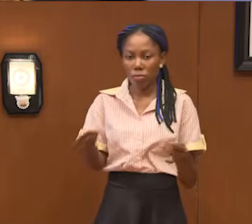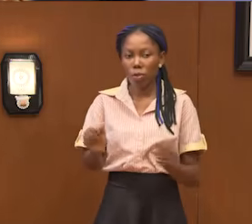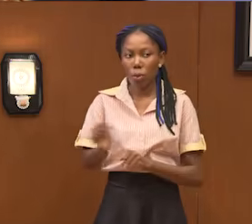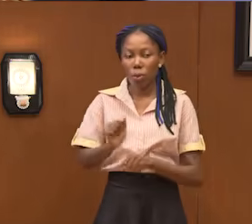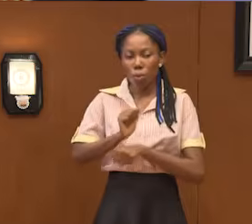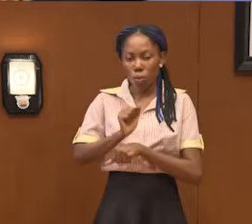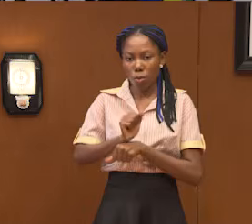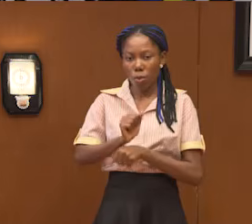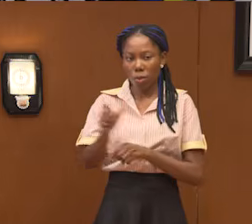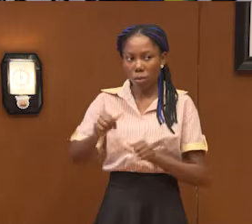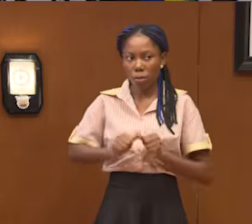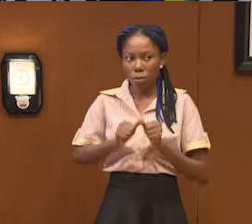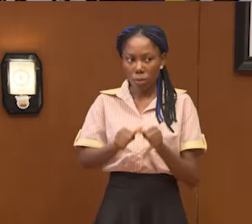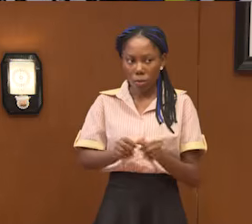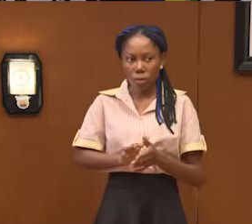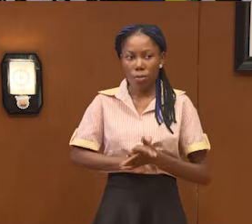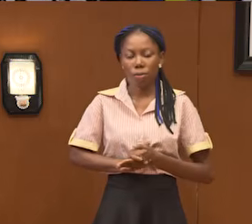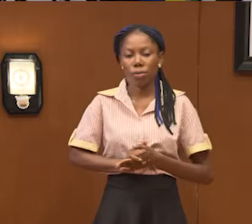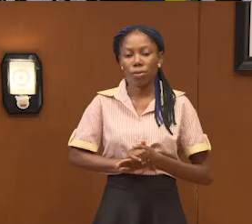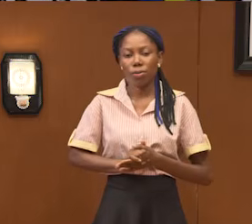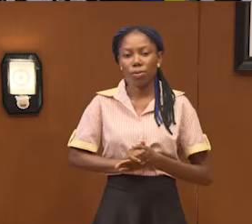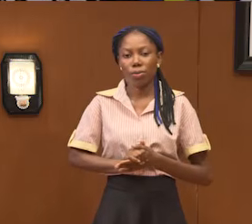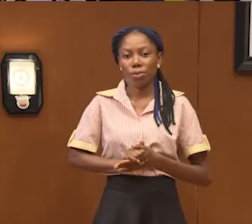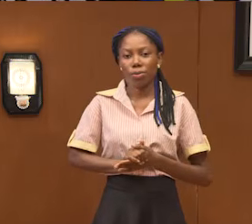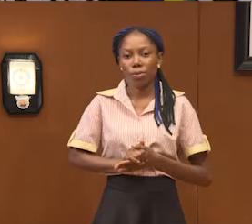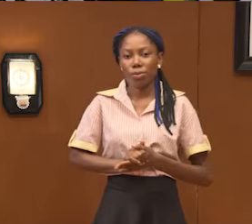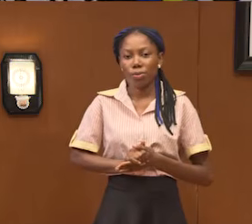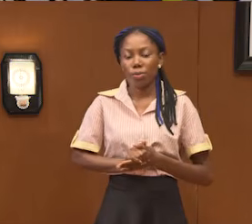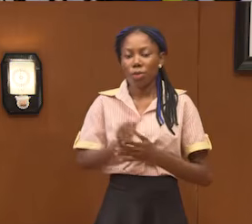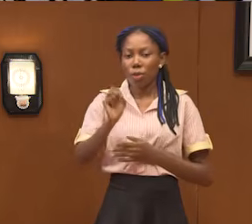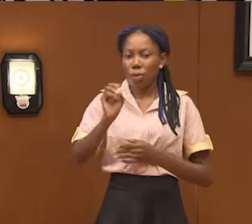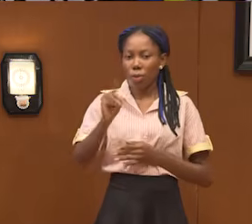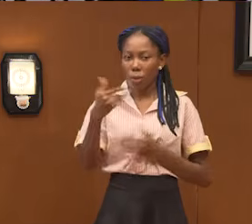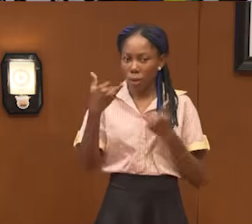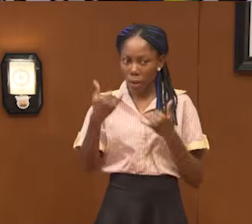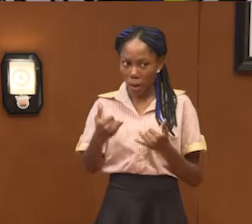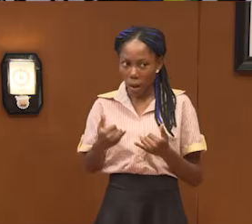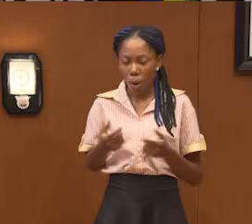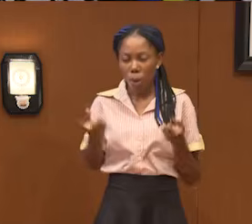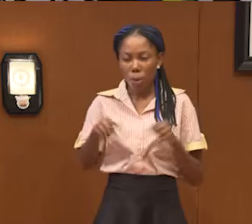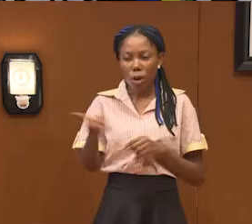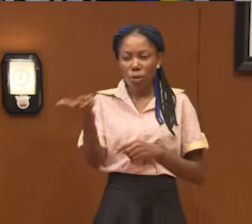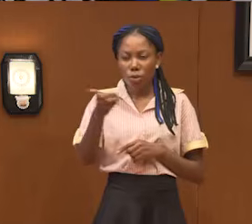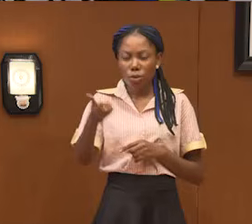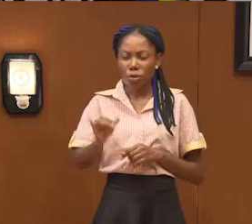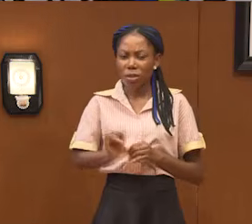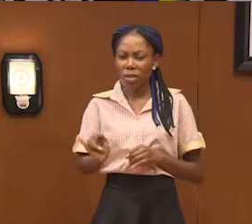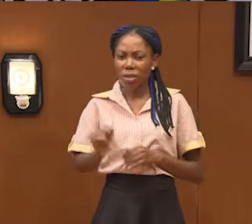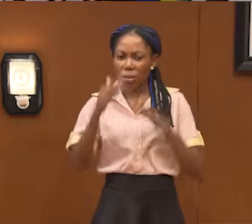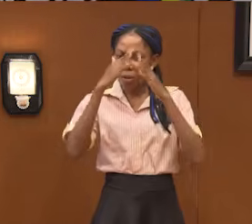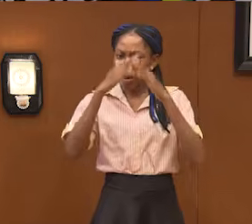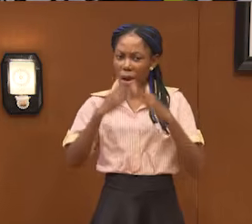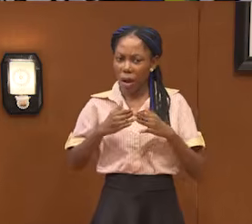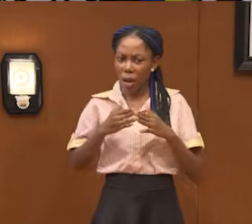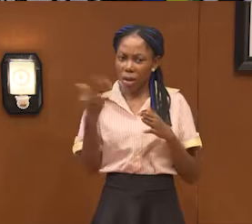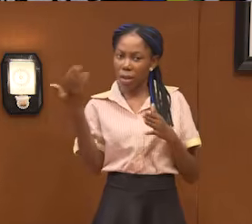yes. as well. He has something he does for a living as well. So the issue now is when you were living together,